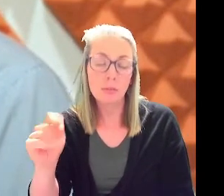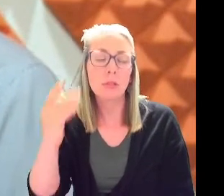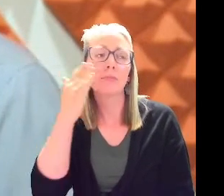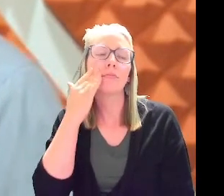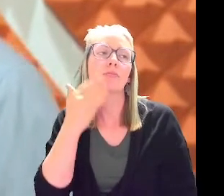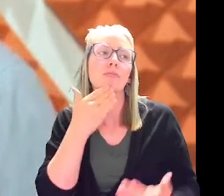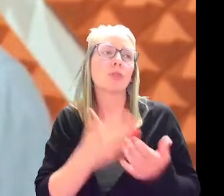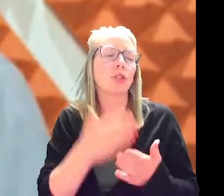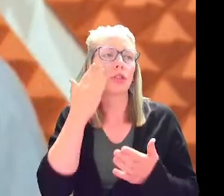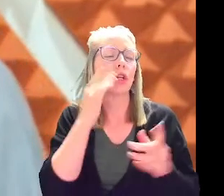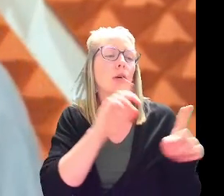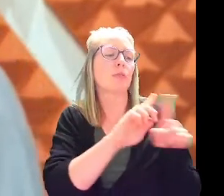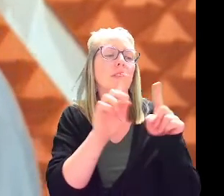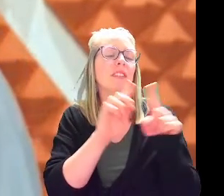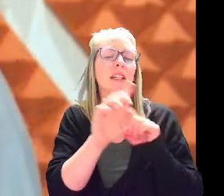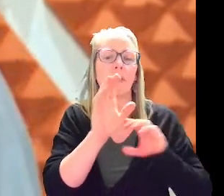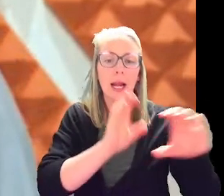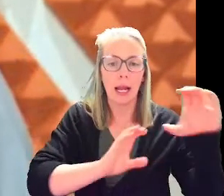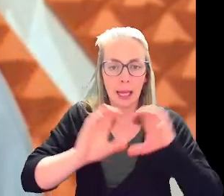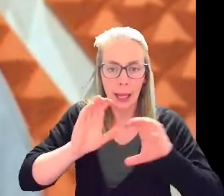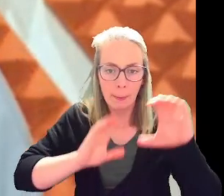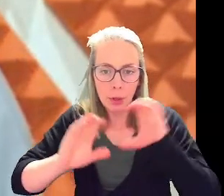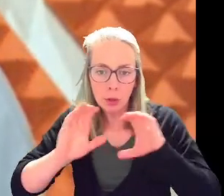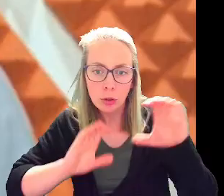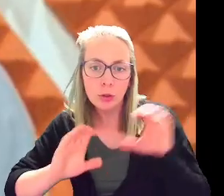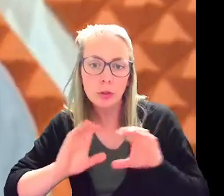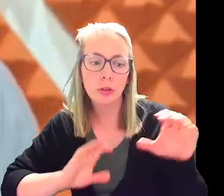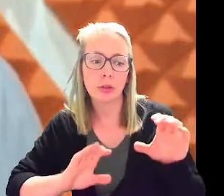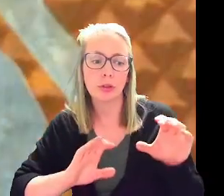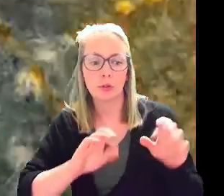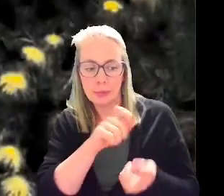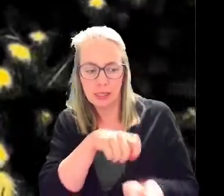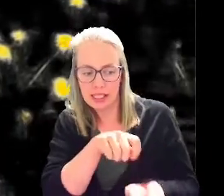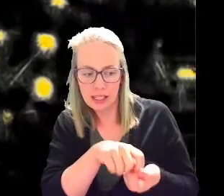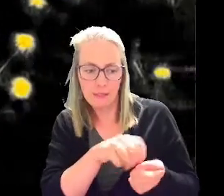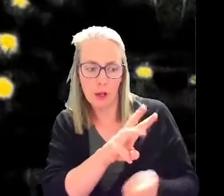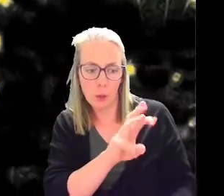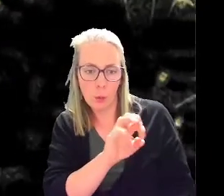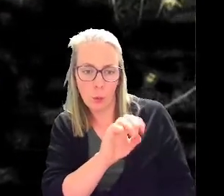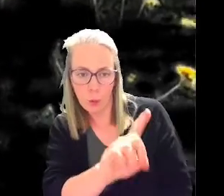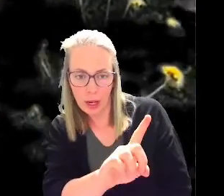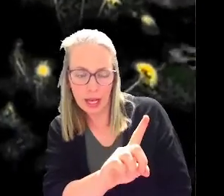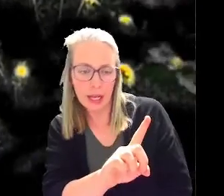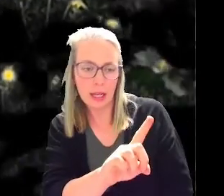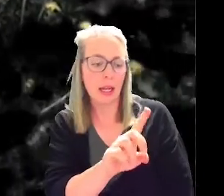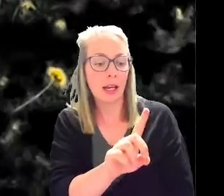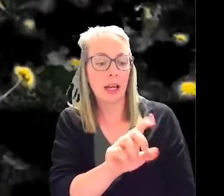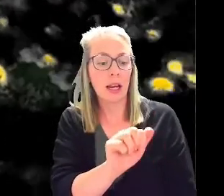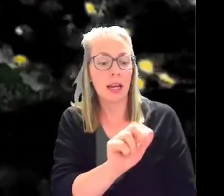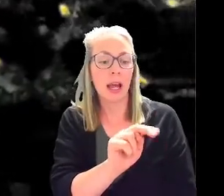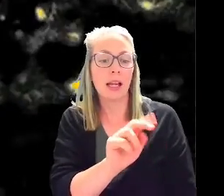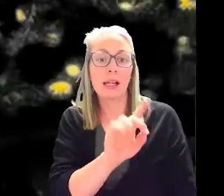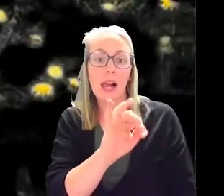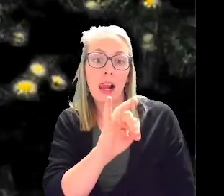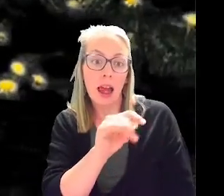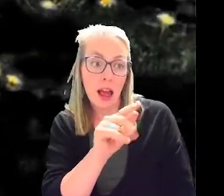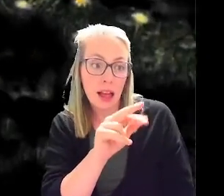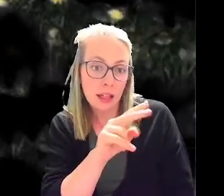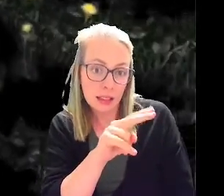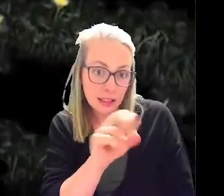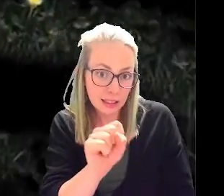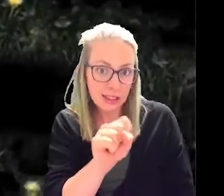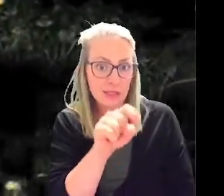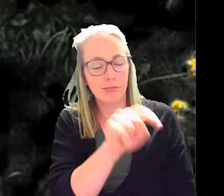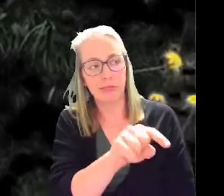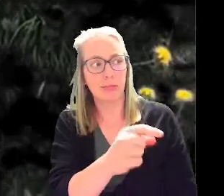and different things you can use to take care of a certain weed problem. Dandelions are something that are really big in Ohio in the